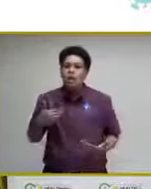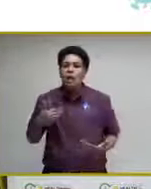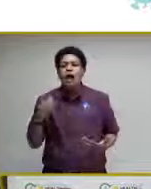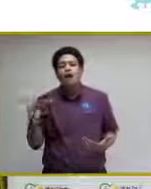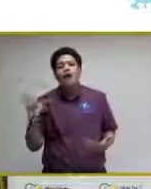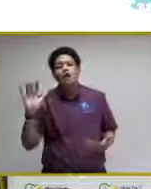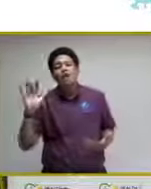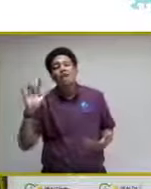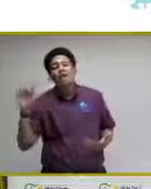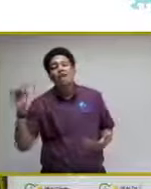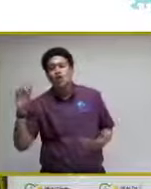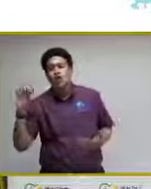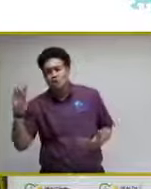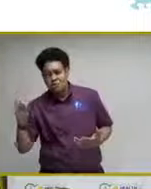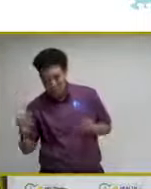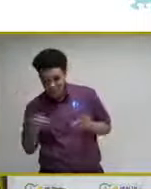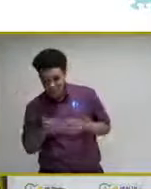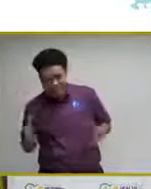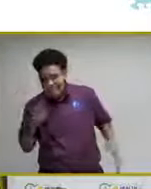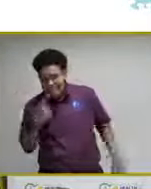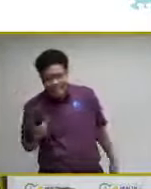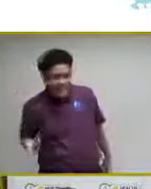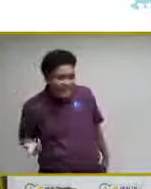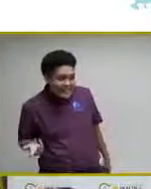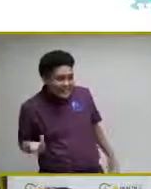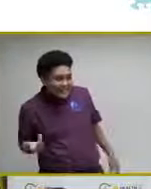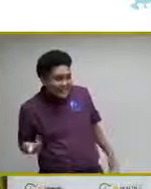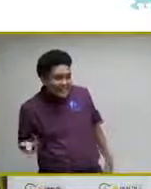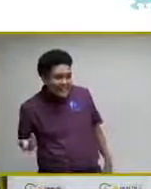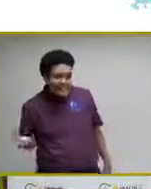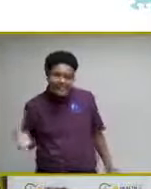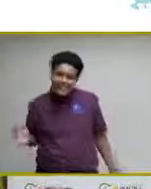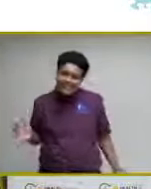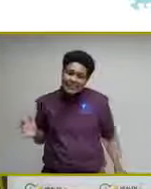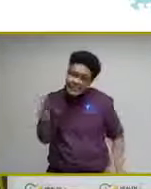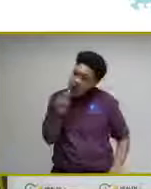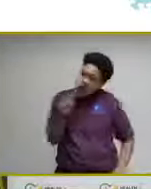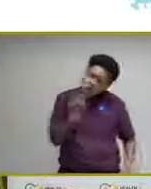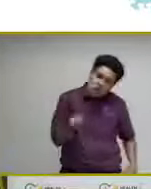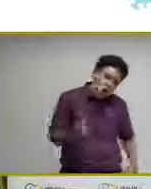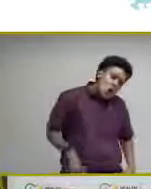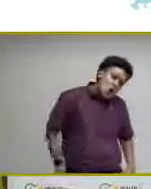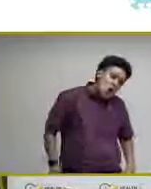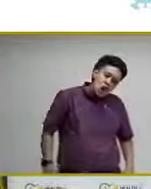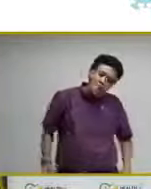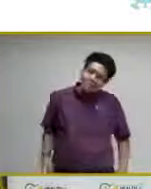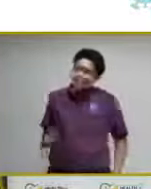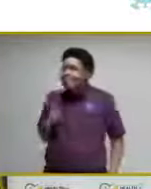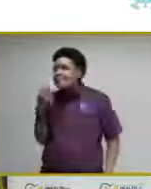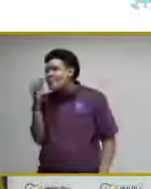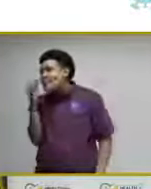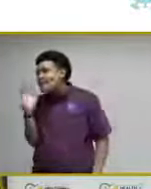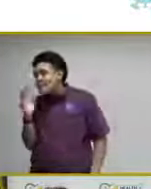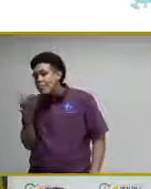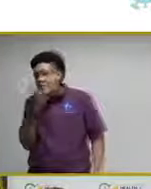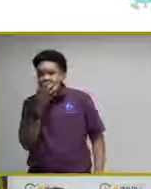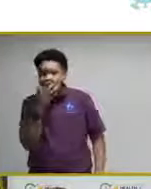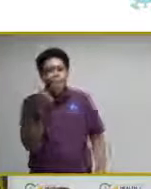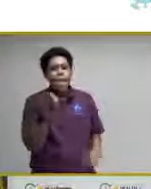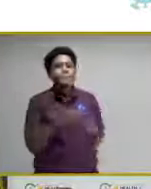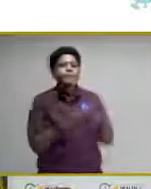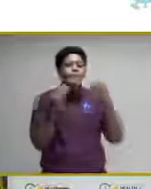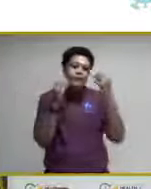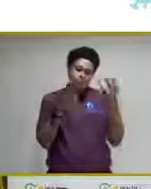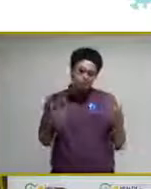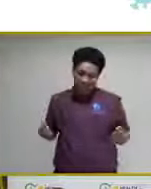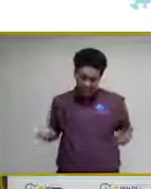to 30% of the population who say, we're not sure, we'll think about it, we want some more